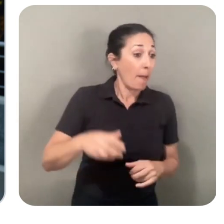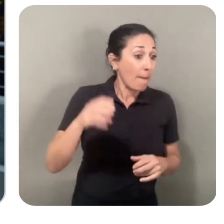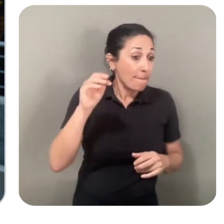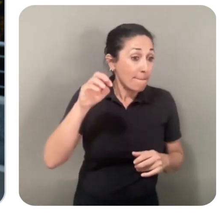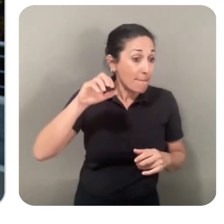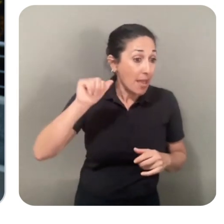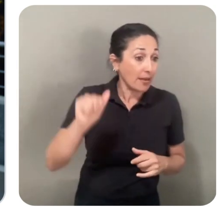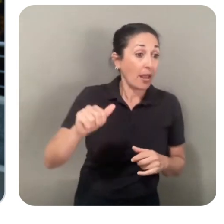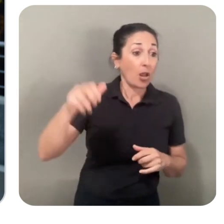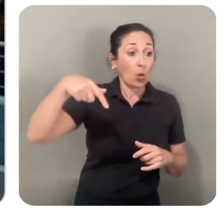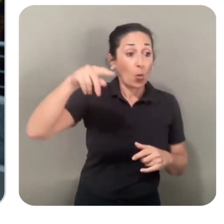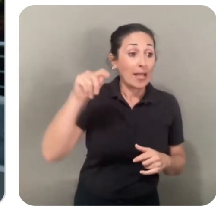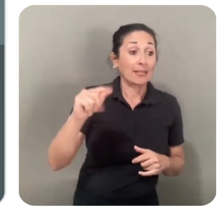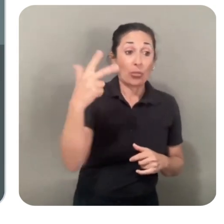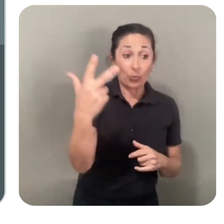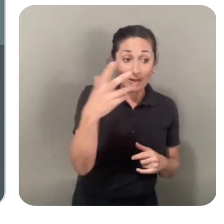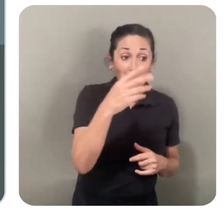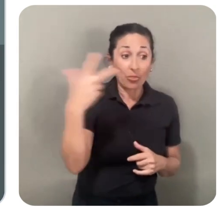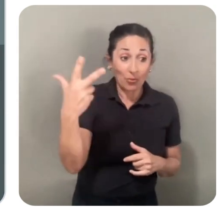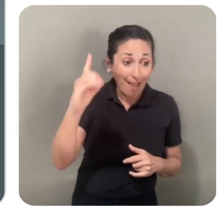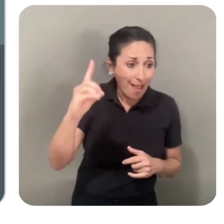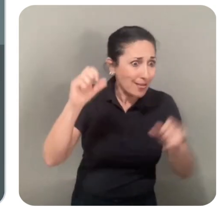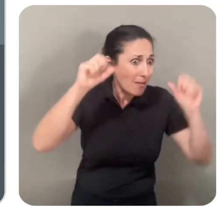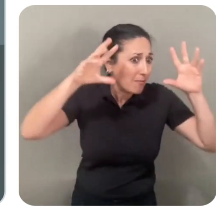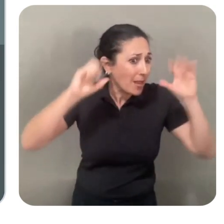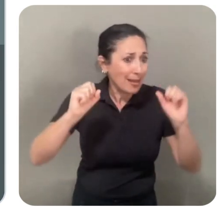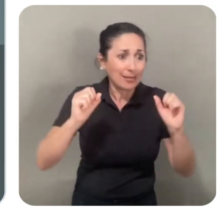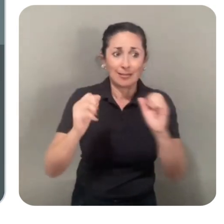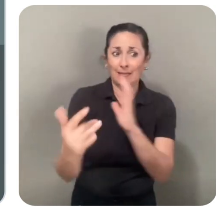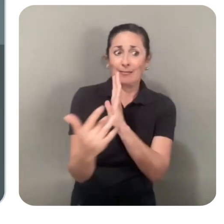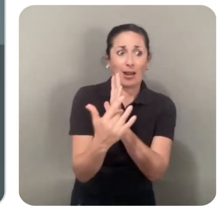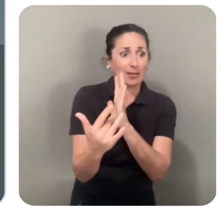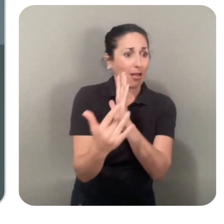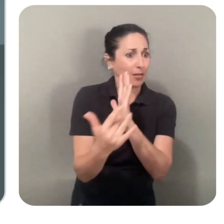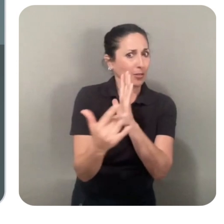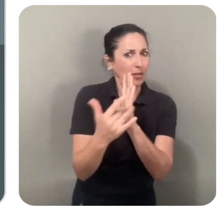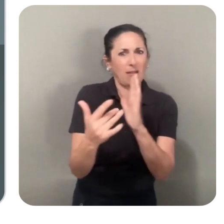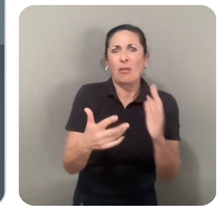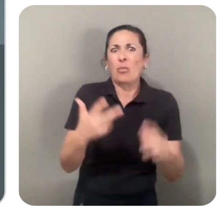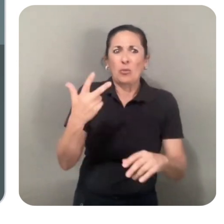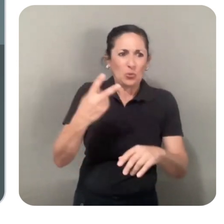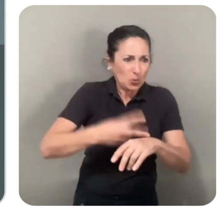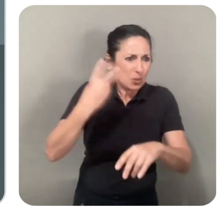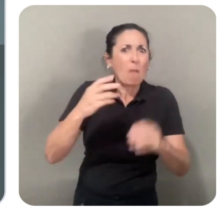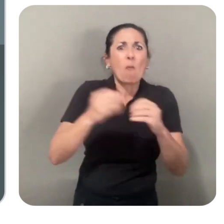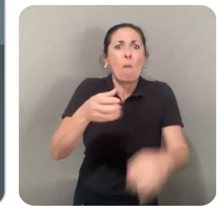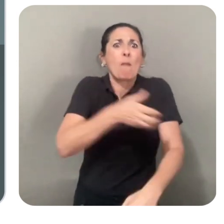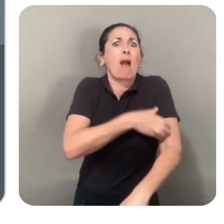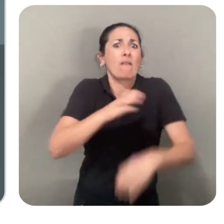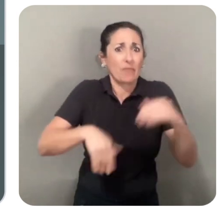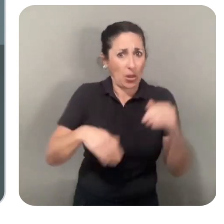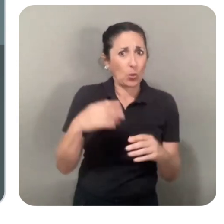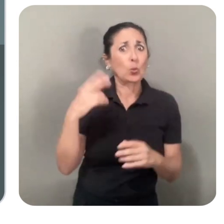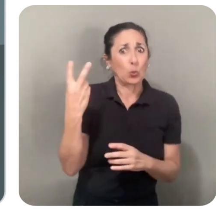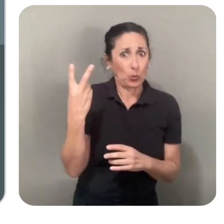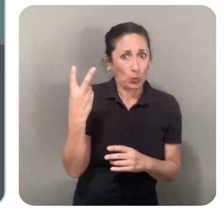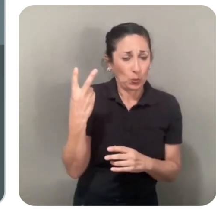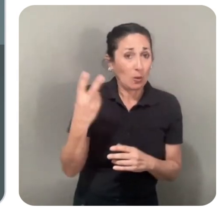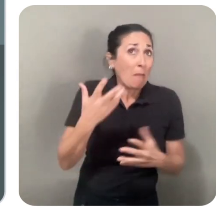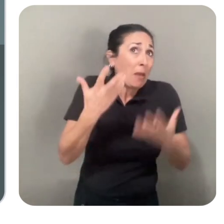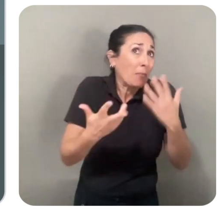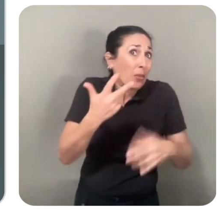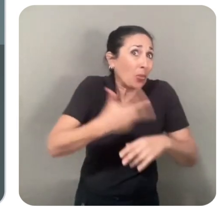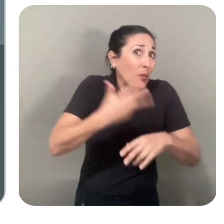incredible pieces of hardware. They are roughly 2 times more powerful than the Quest 2, and perhaps 3 to